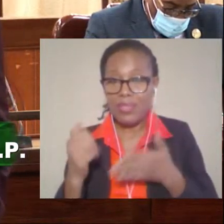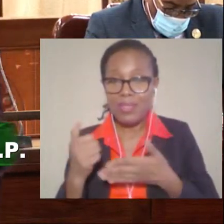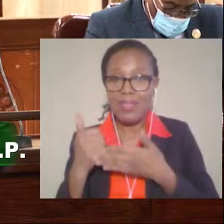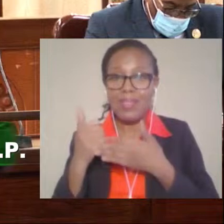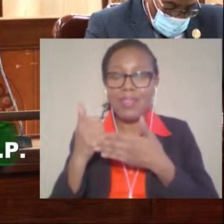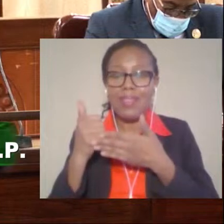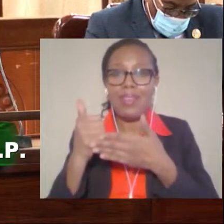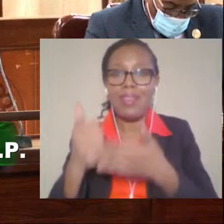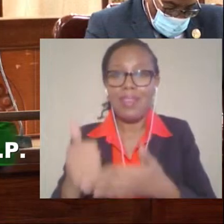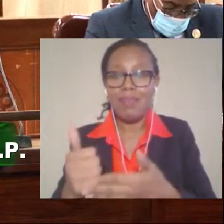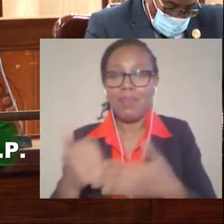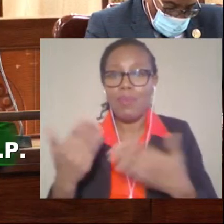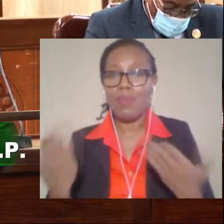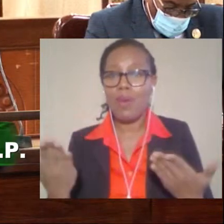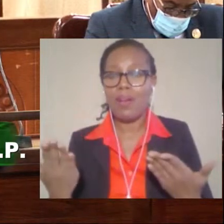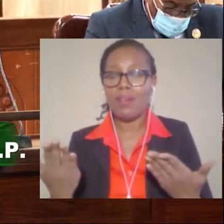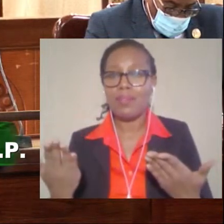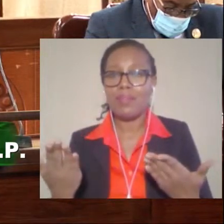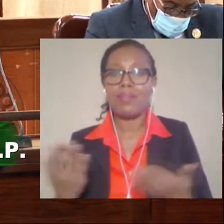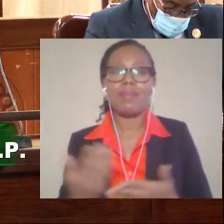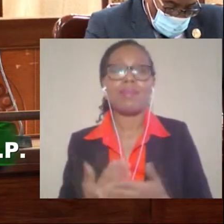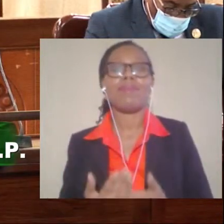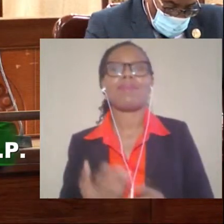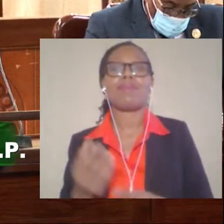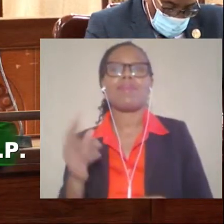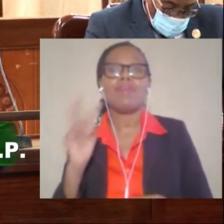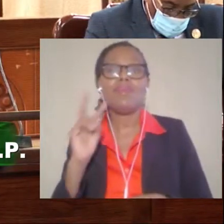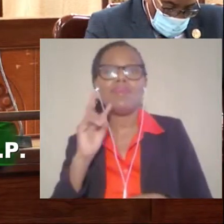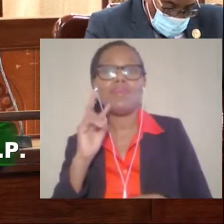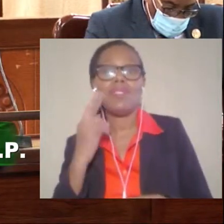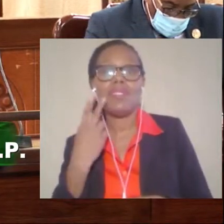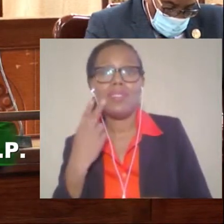of agricultural produce.